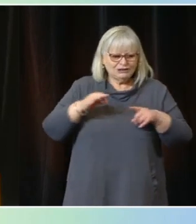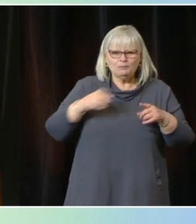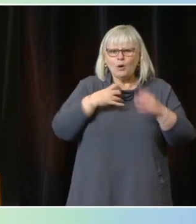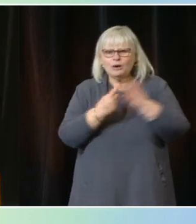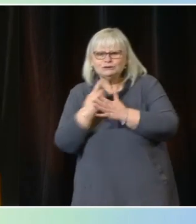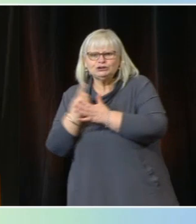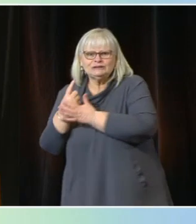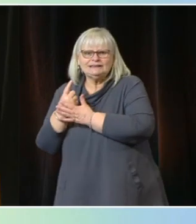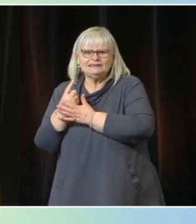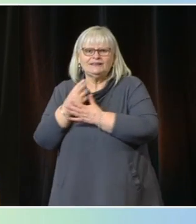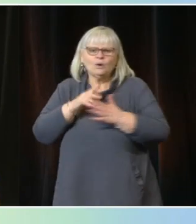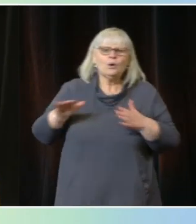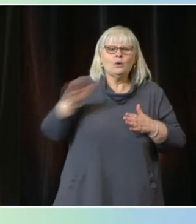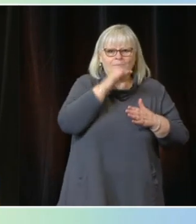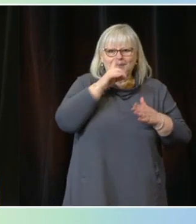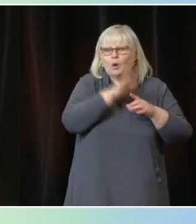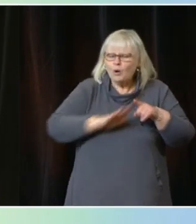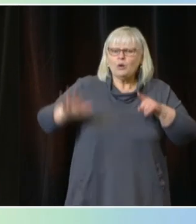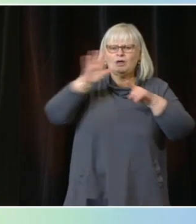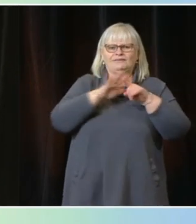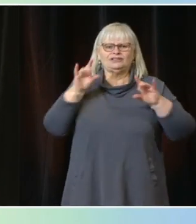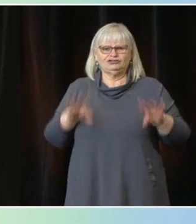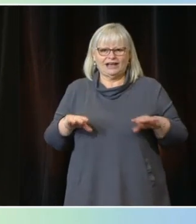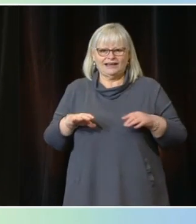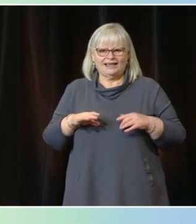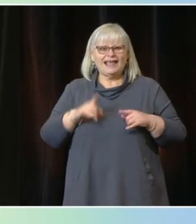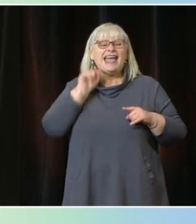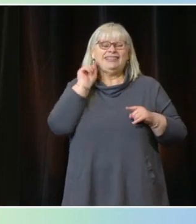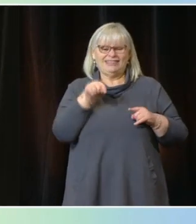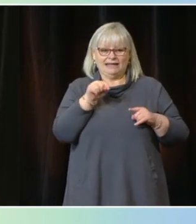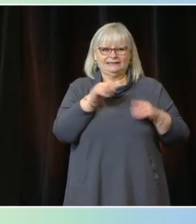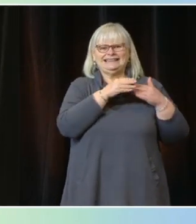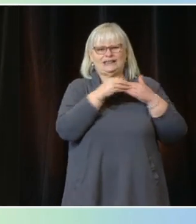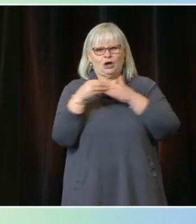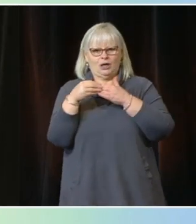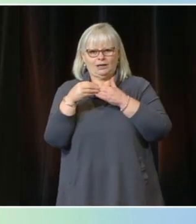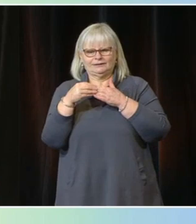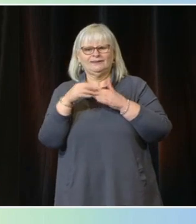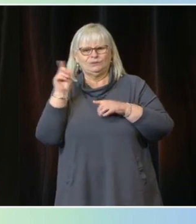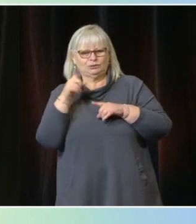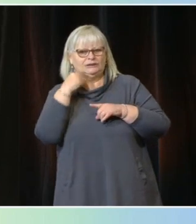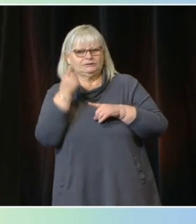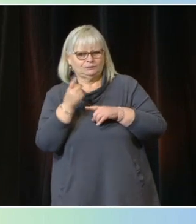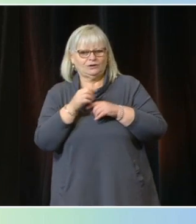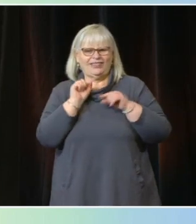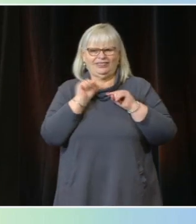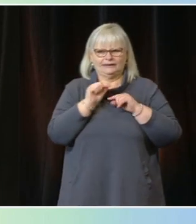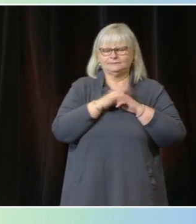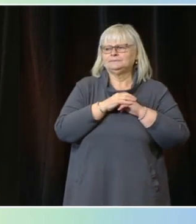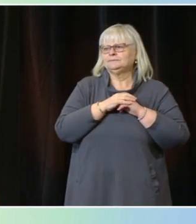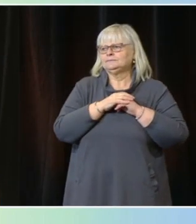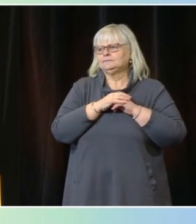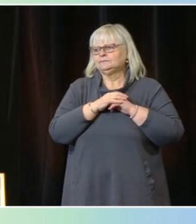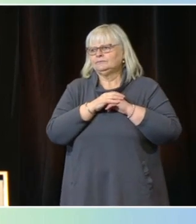in more parts of Australia and that's what needs to guide us over the course of these next two days now